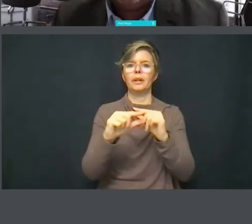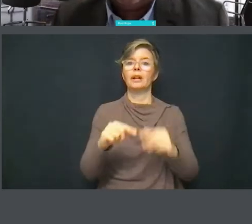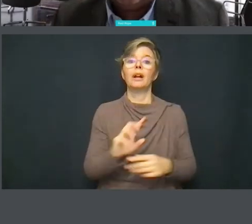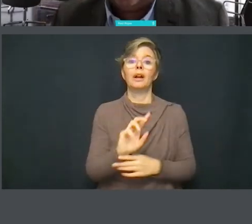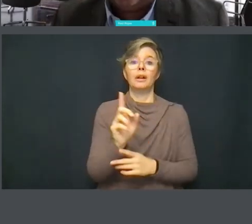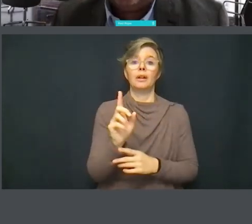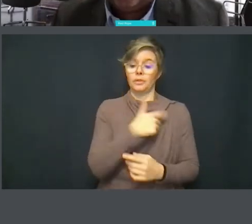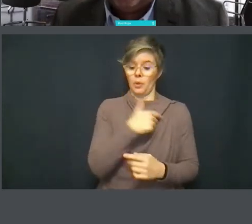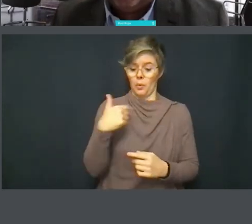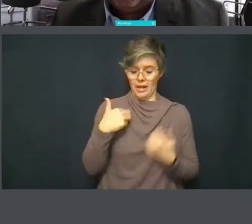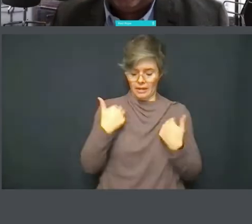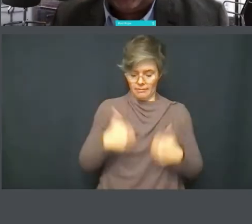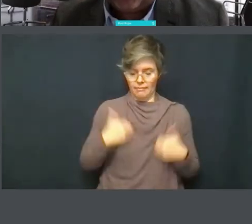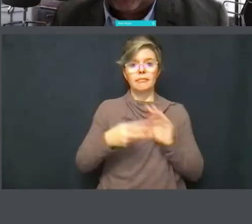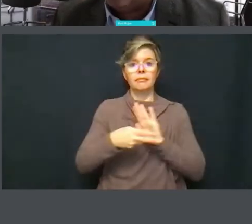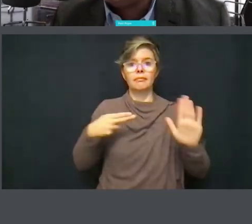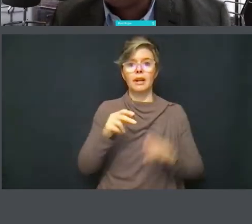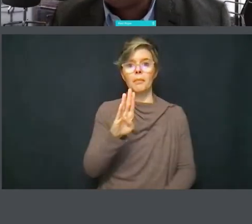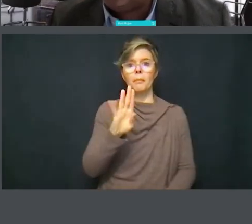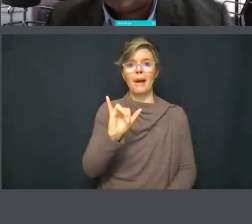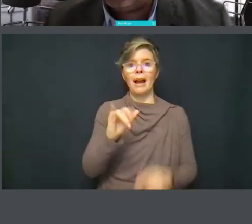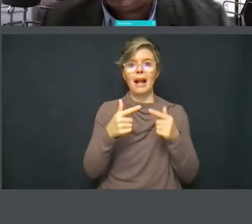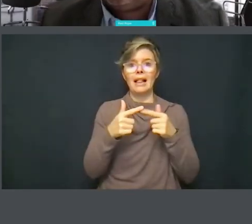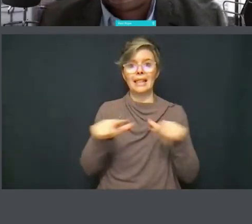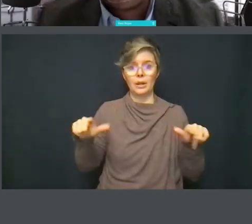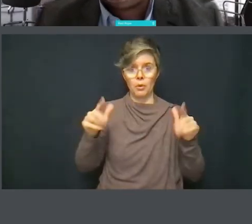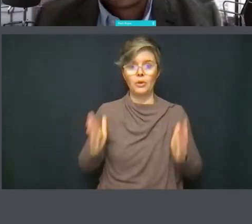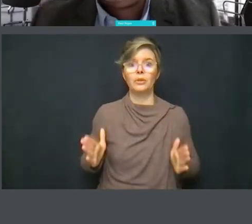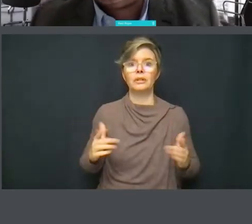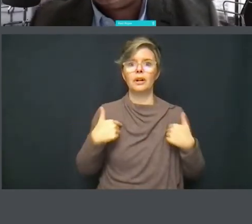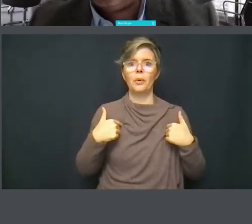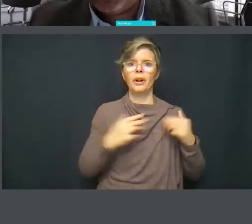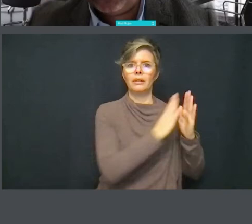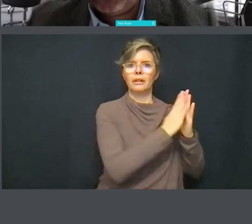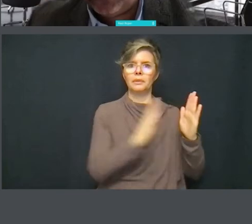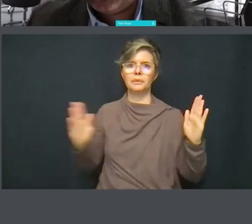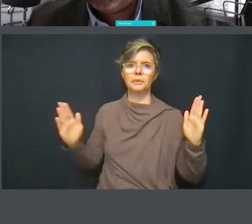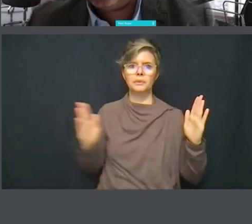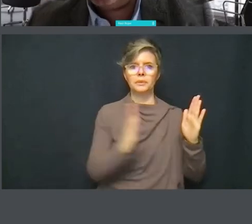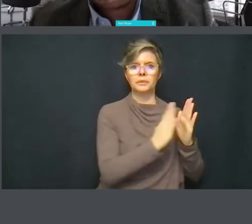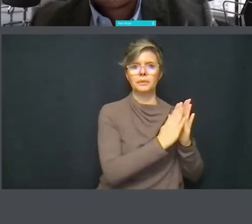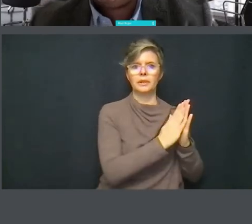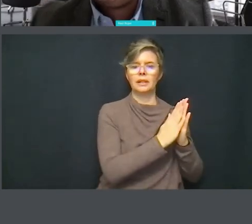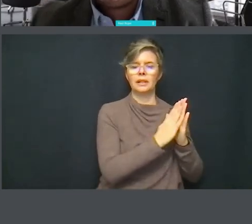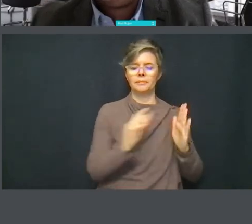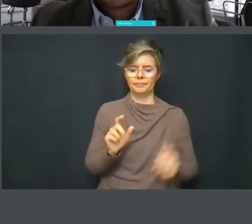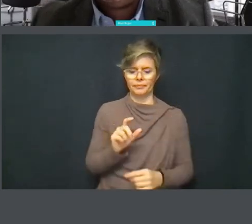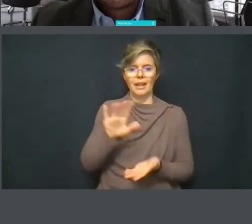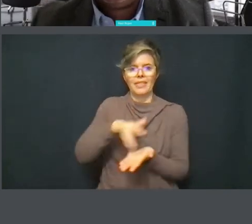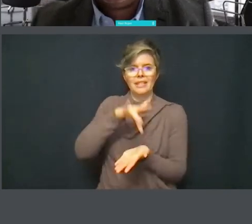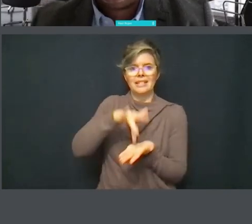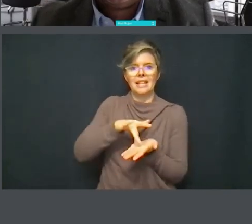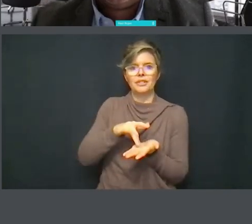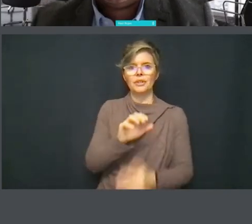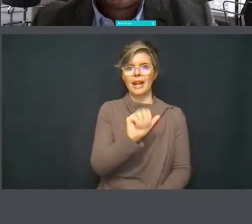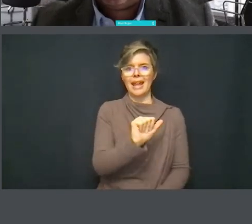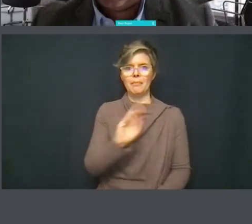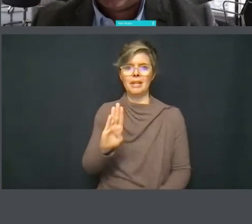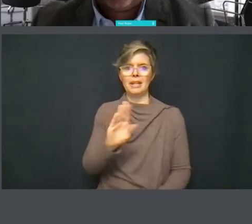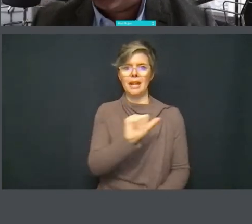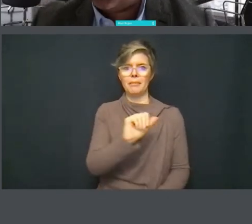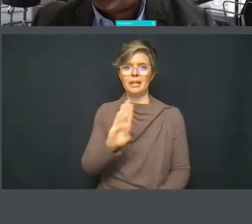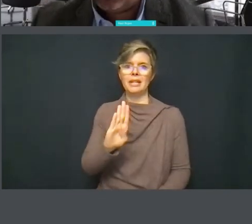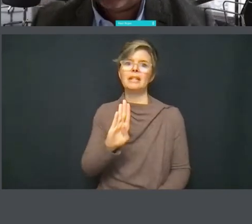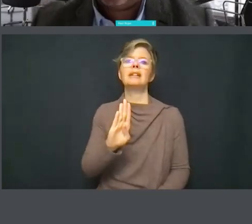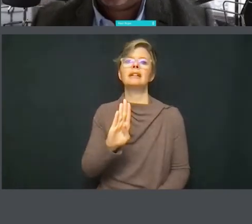right? These are ambilingual folks or perfectly balanced bilingual folks. I would say the majority of bilingual folks